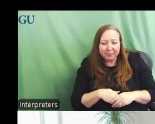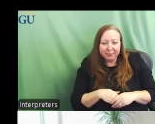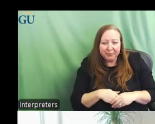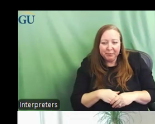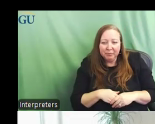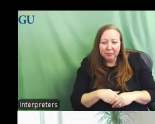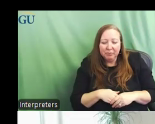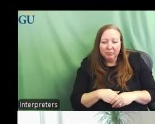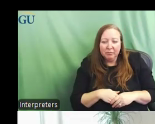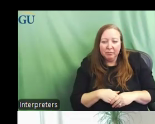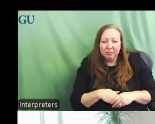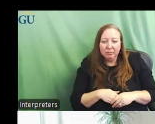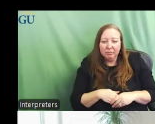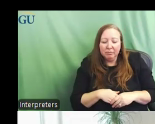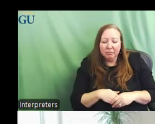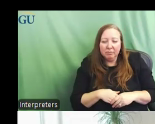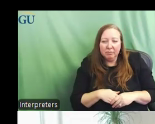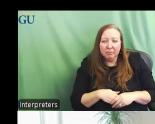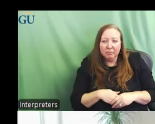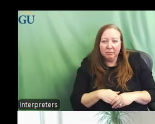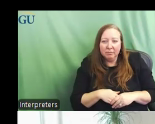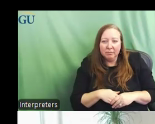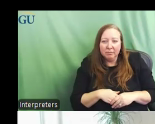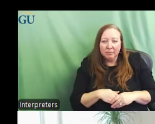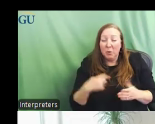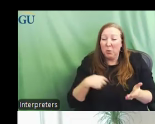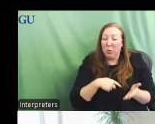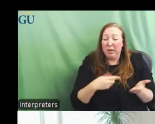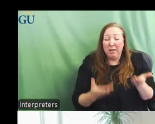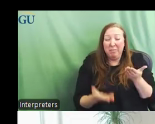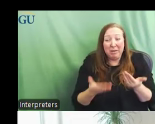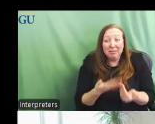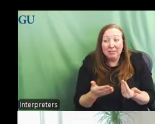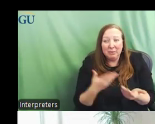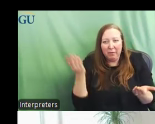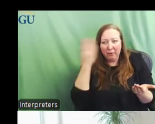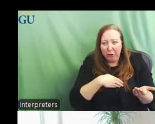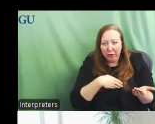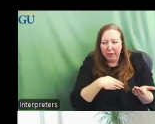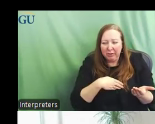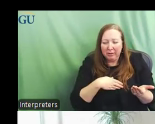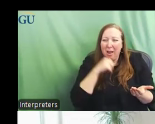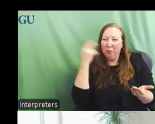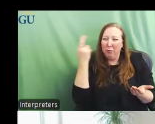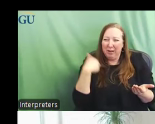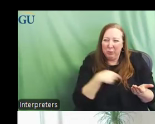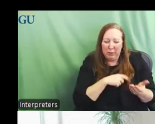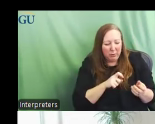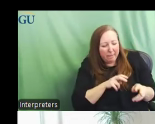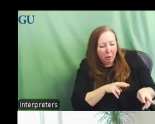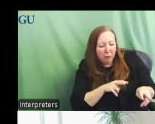or attuned to the fact that we need to monitor those other